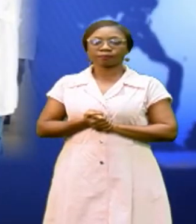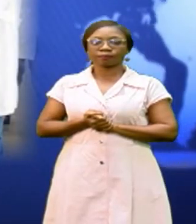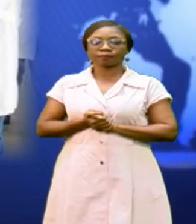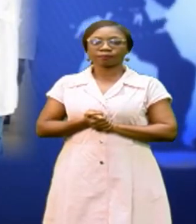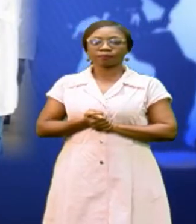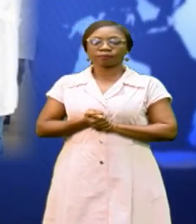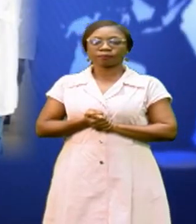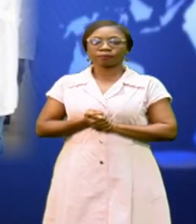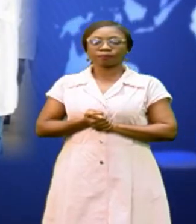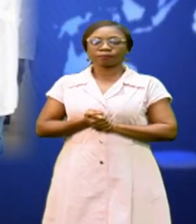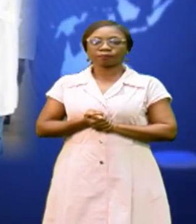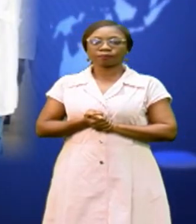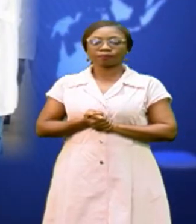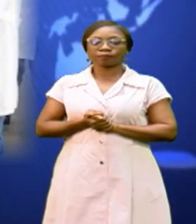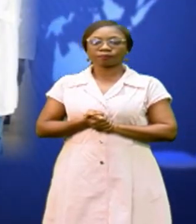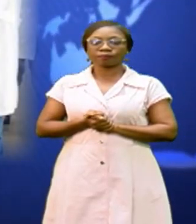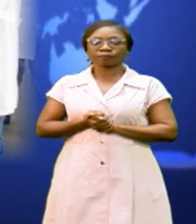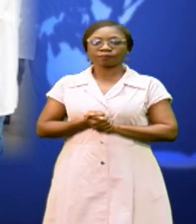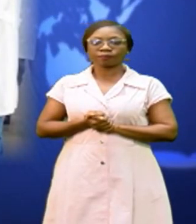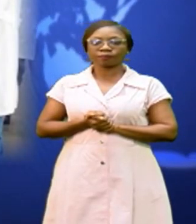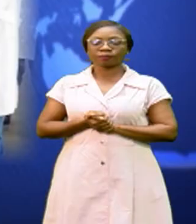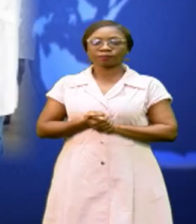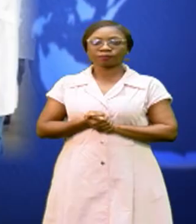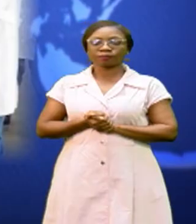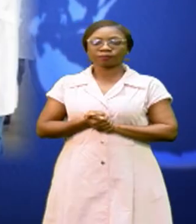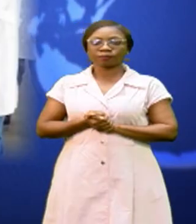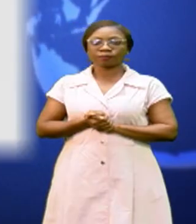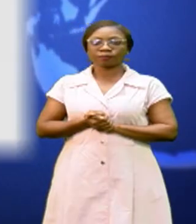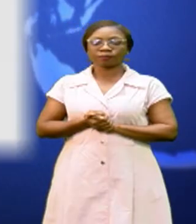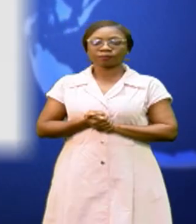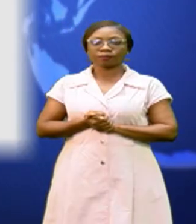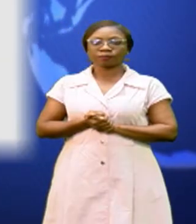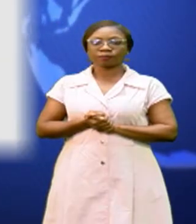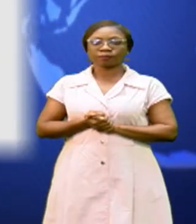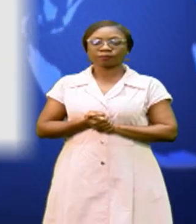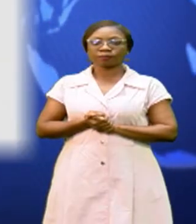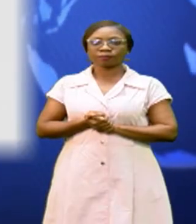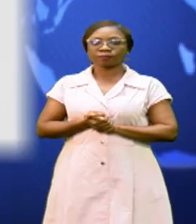Zambia faces worst anthrax epidemic in more than a decade.